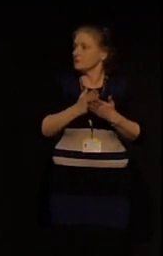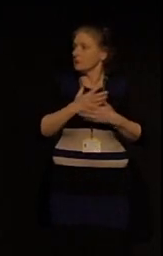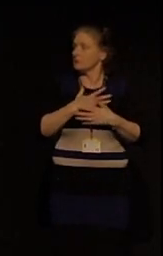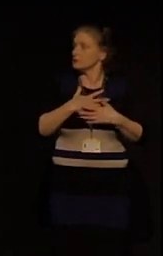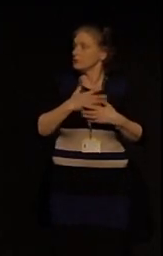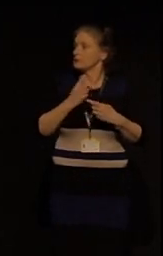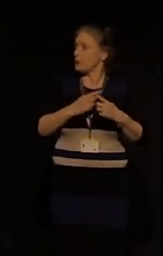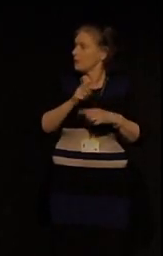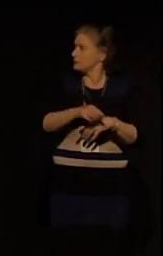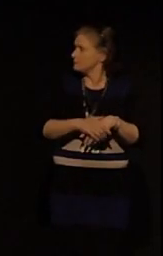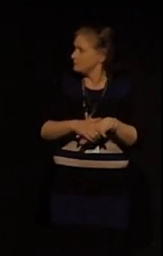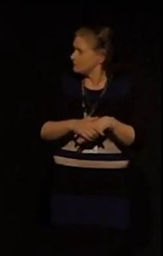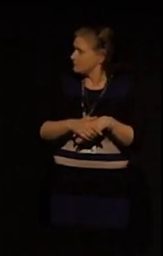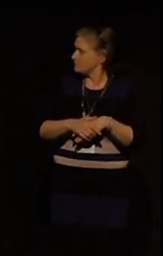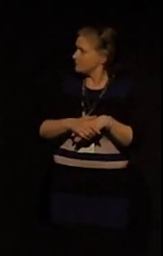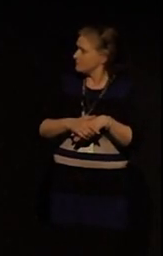about that.